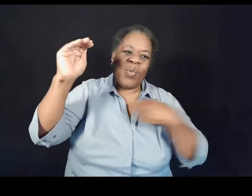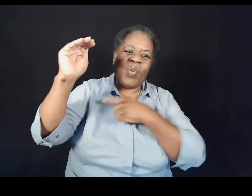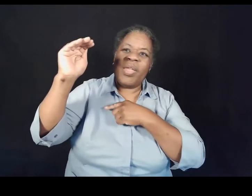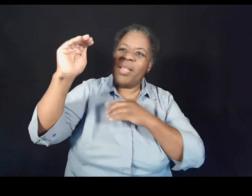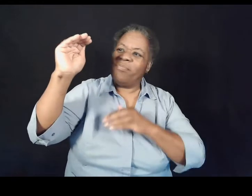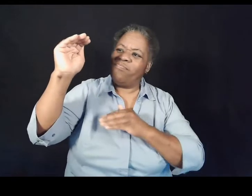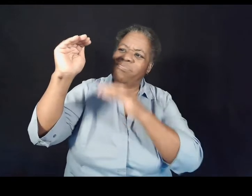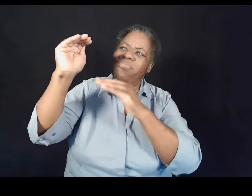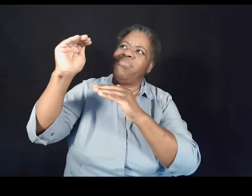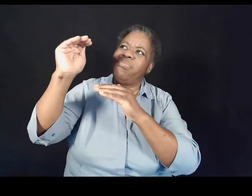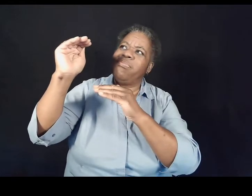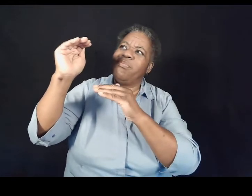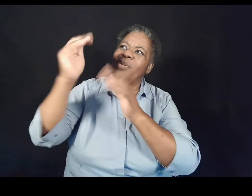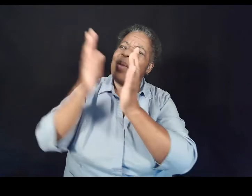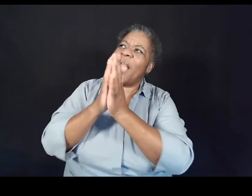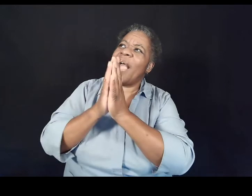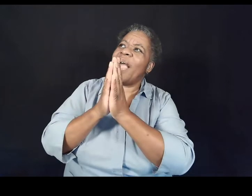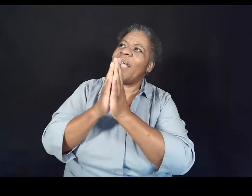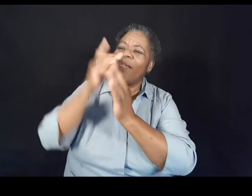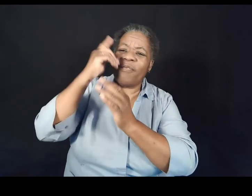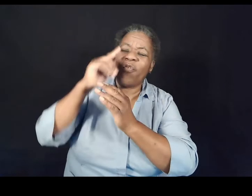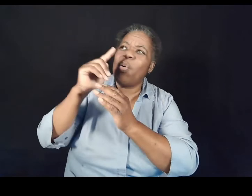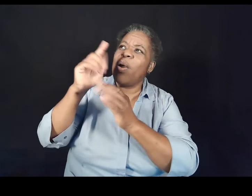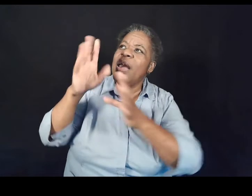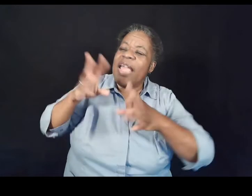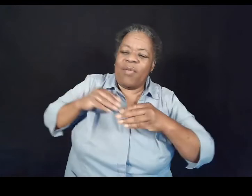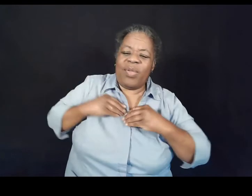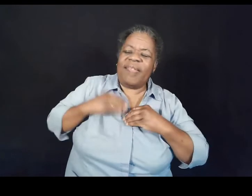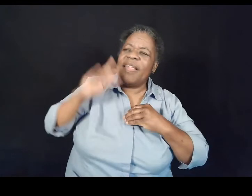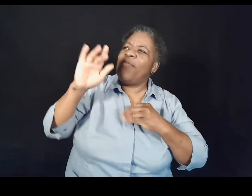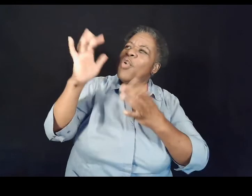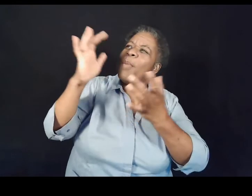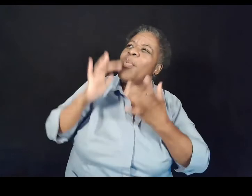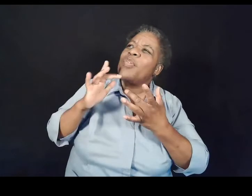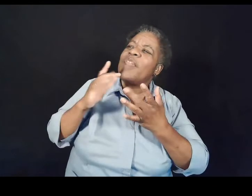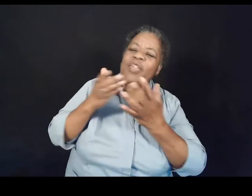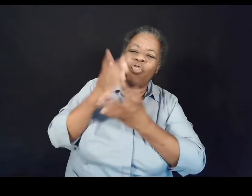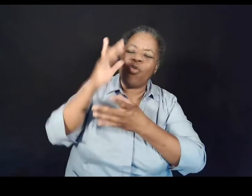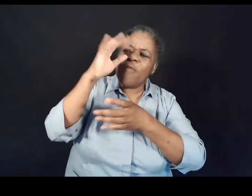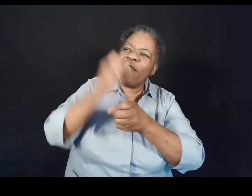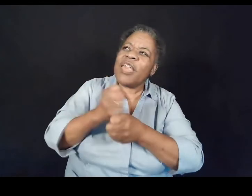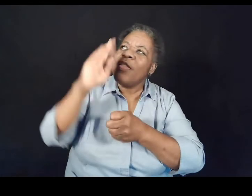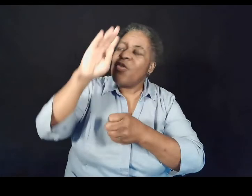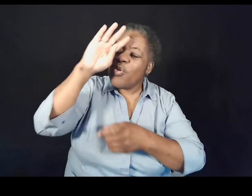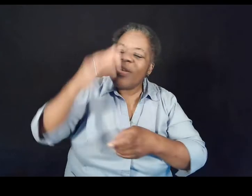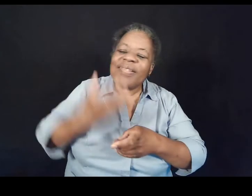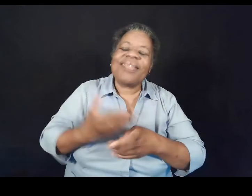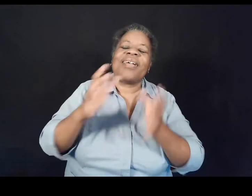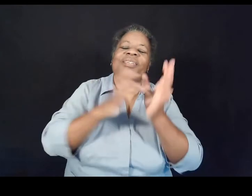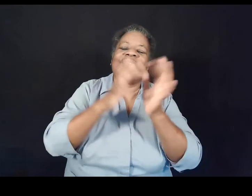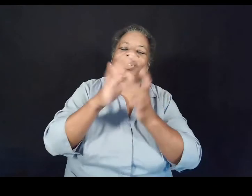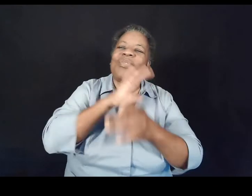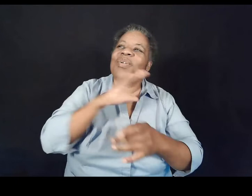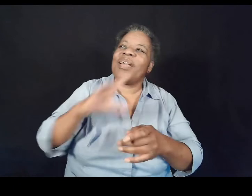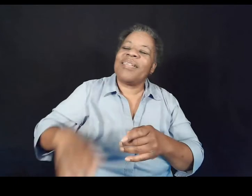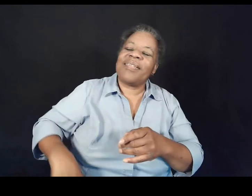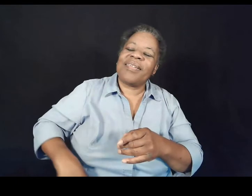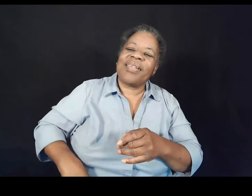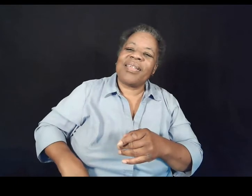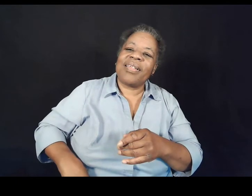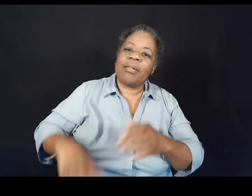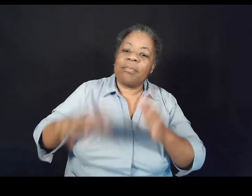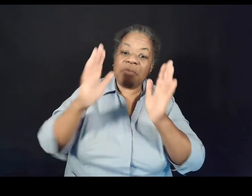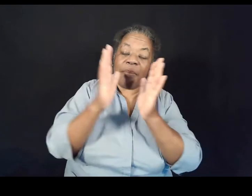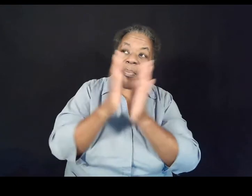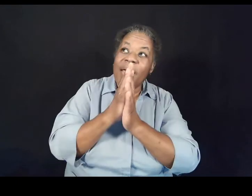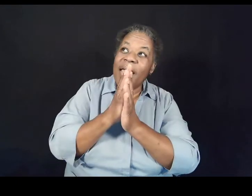and receive your mercy today, offered to us through faith in your Son, Jesus Christ. And we pray that that